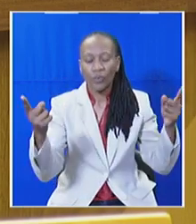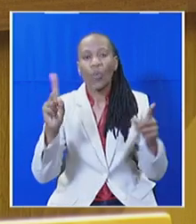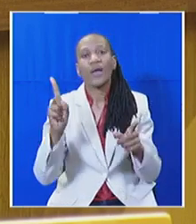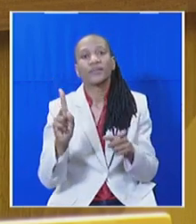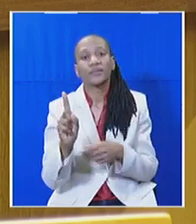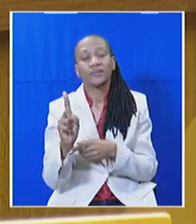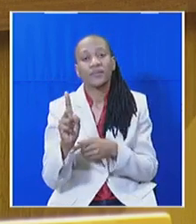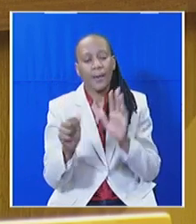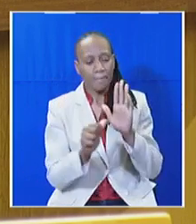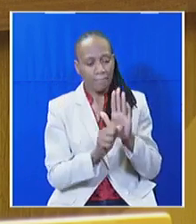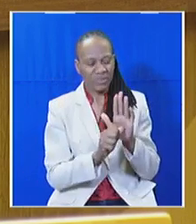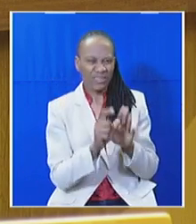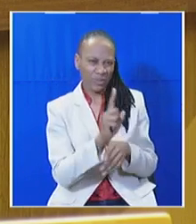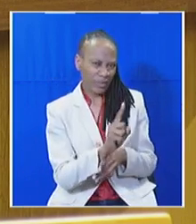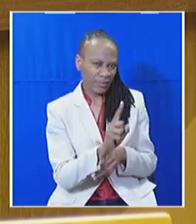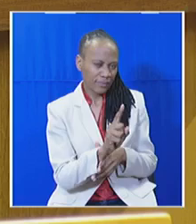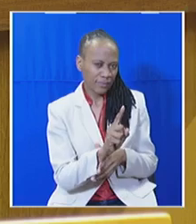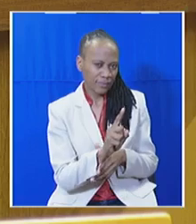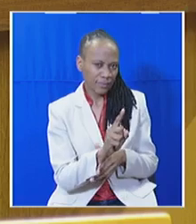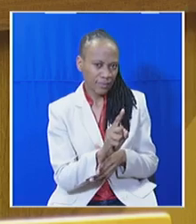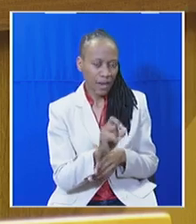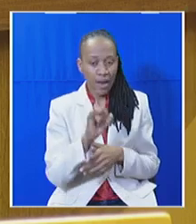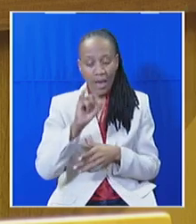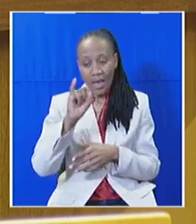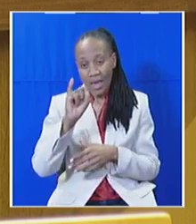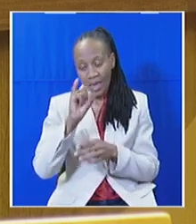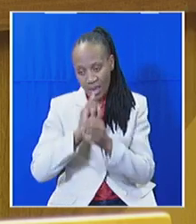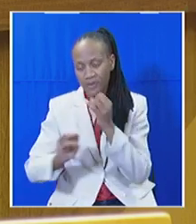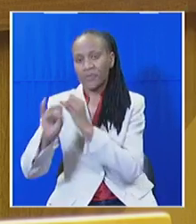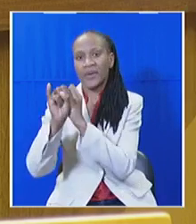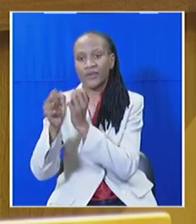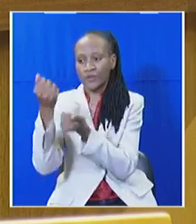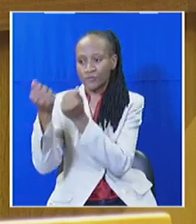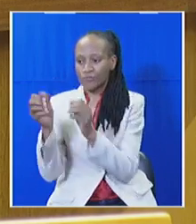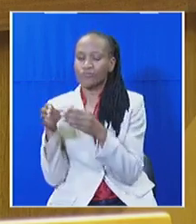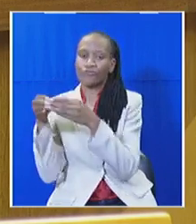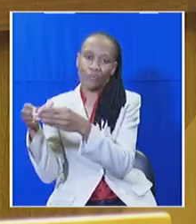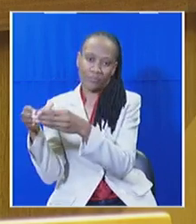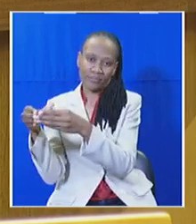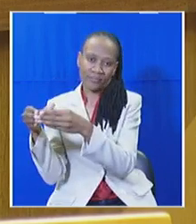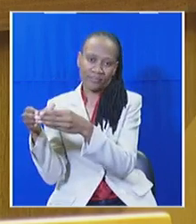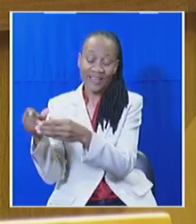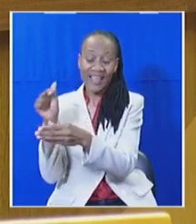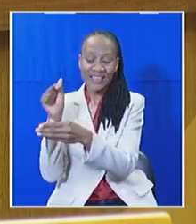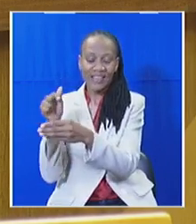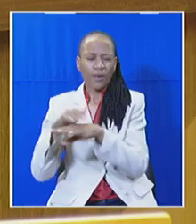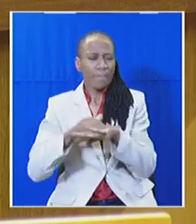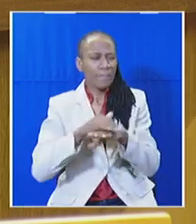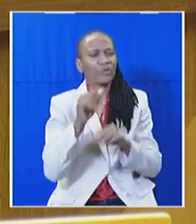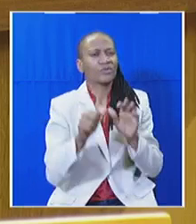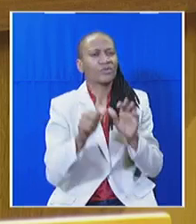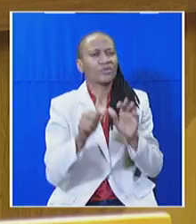of an independent judiciary as one of the critical pillars upon which